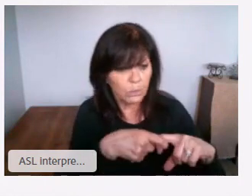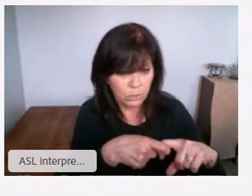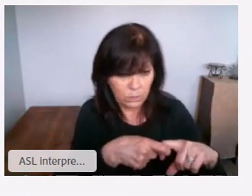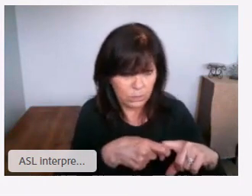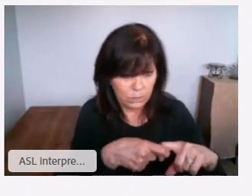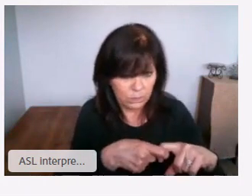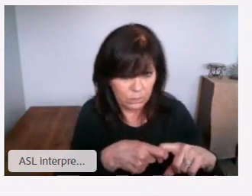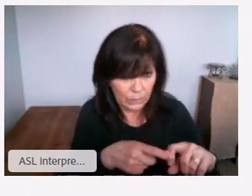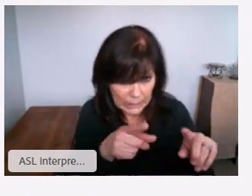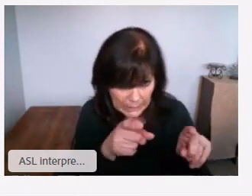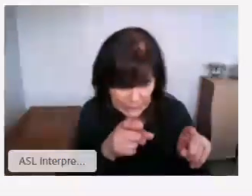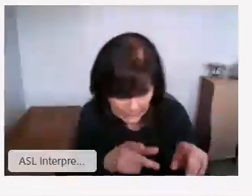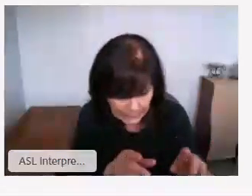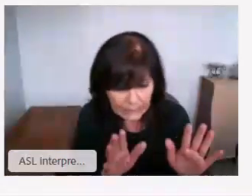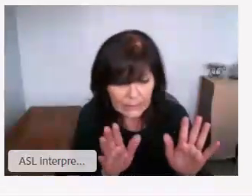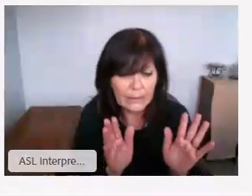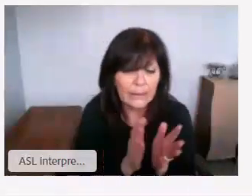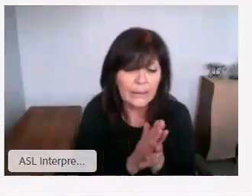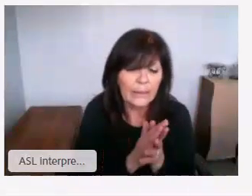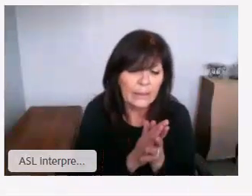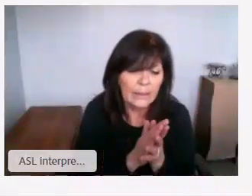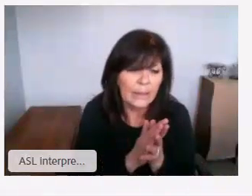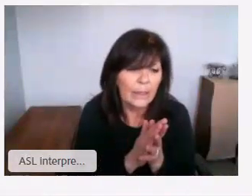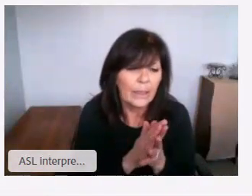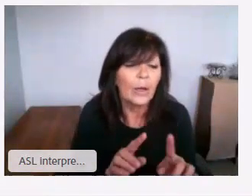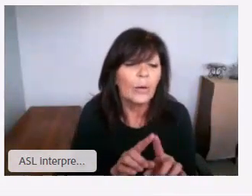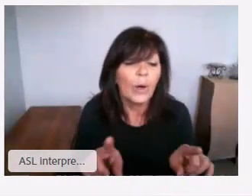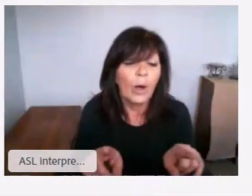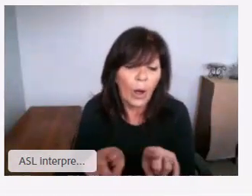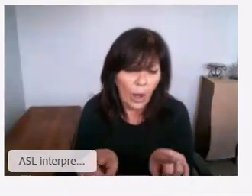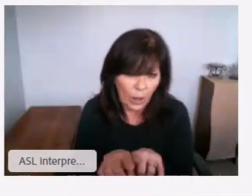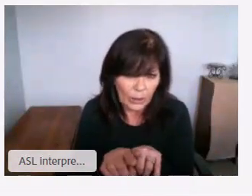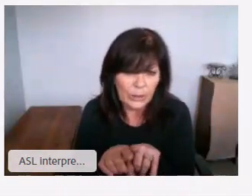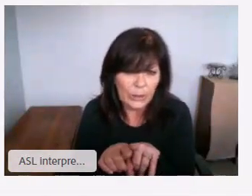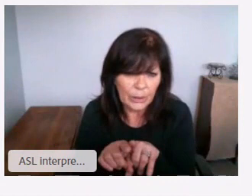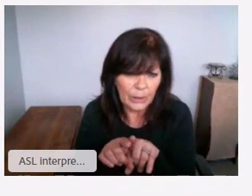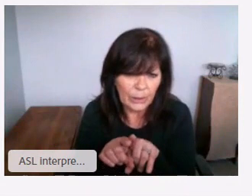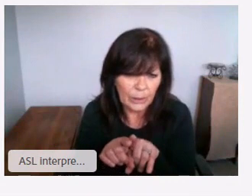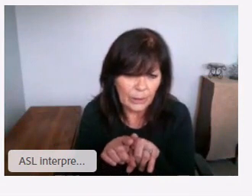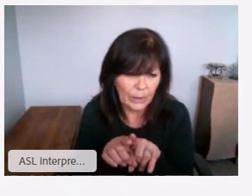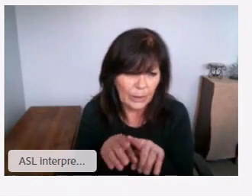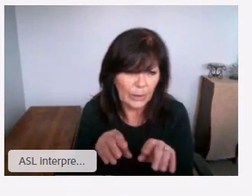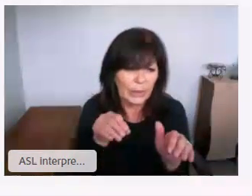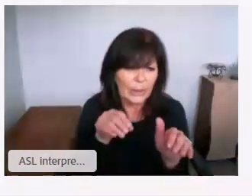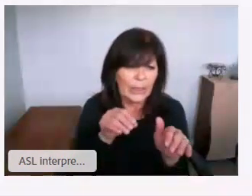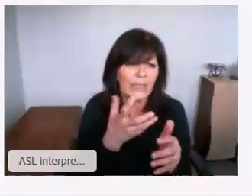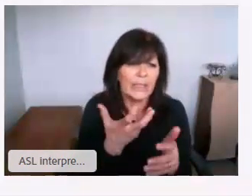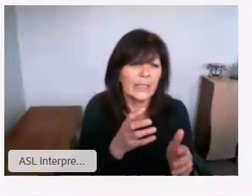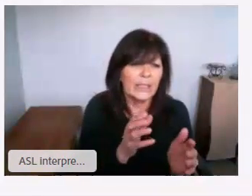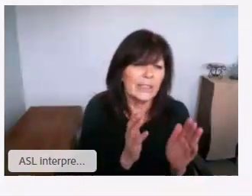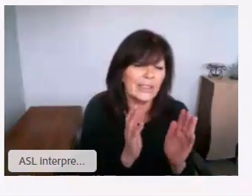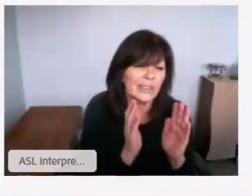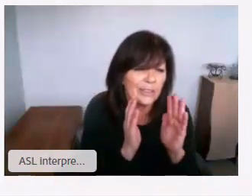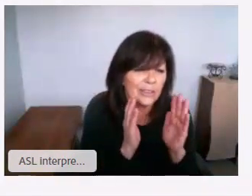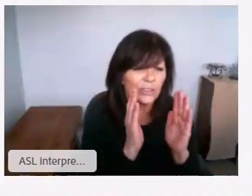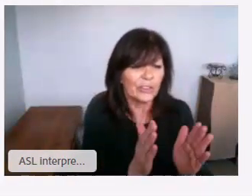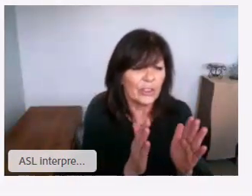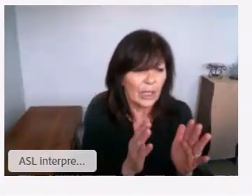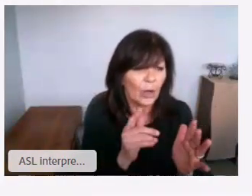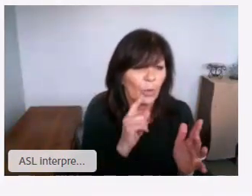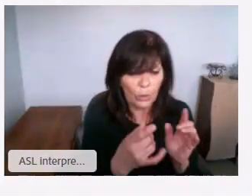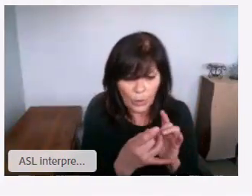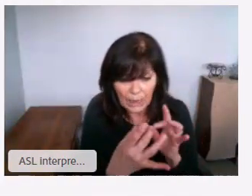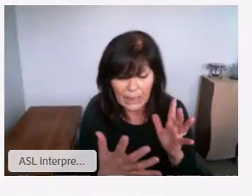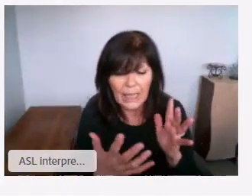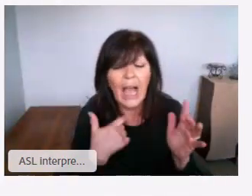the design document, but also in chunks when we get to a release. And I'll go